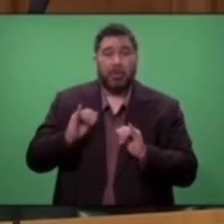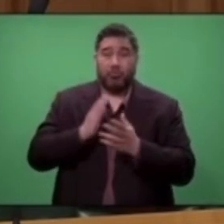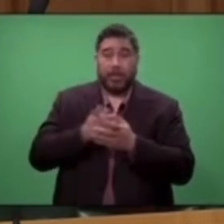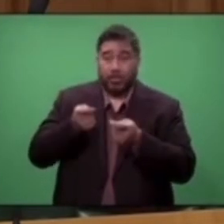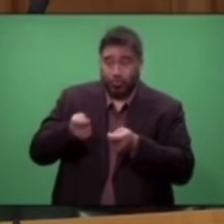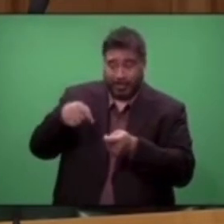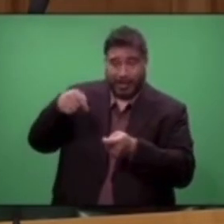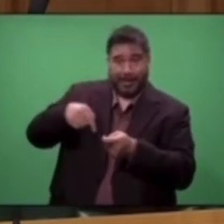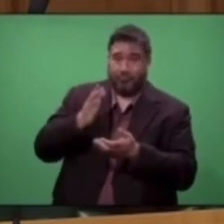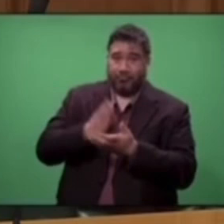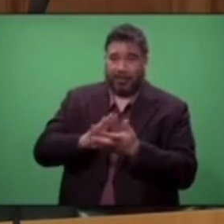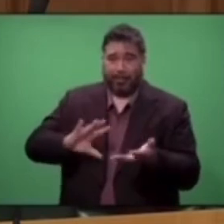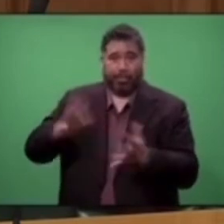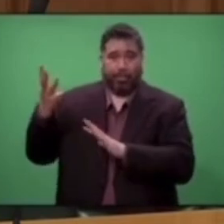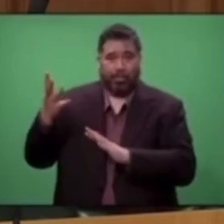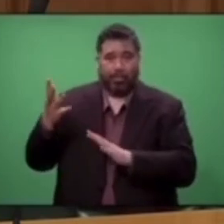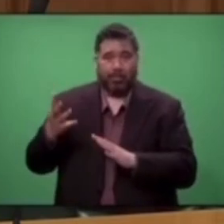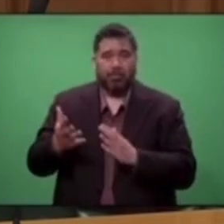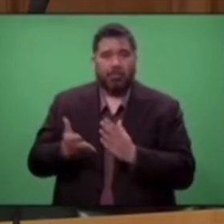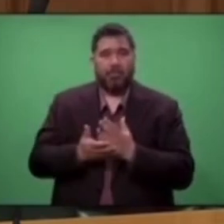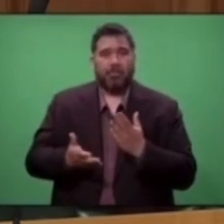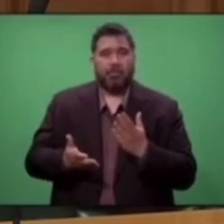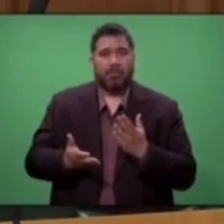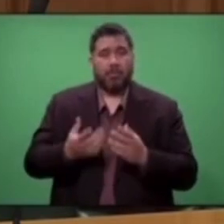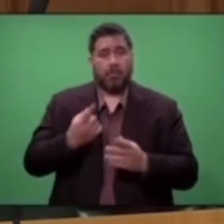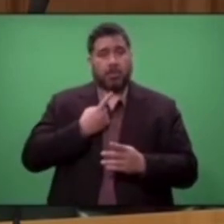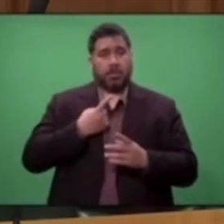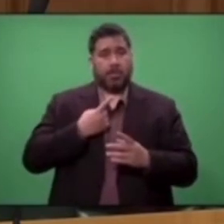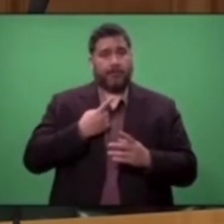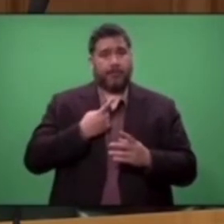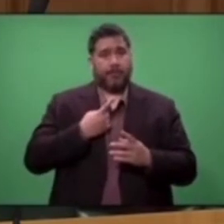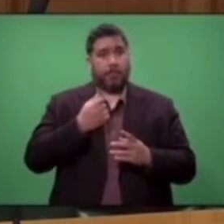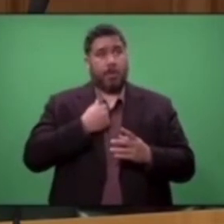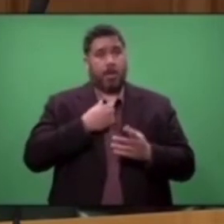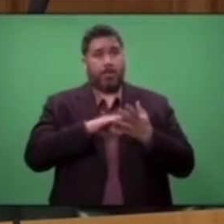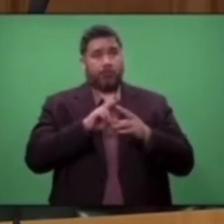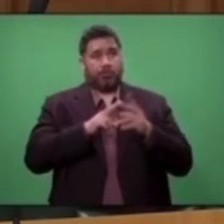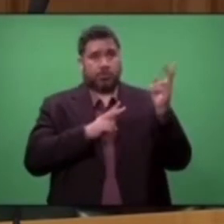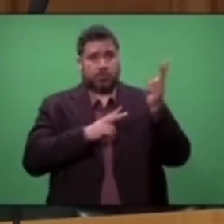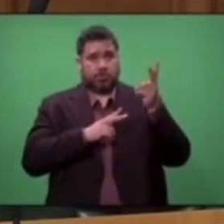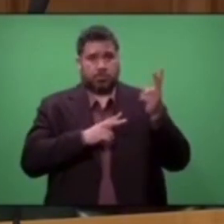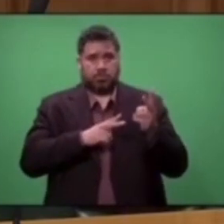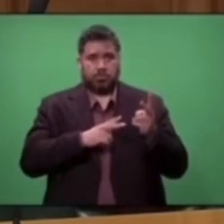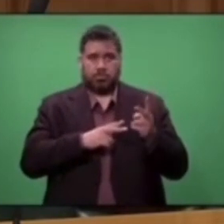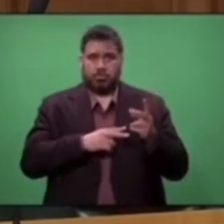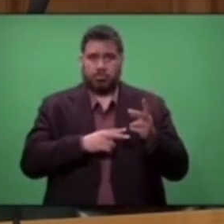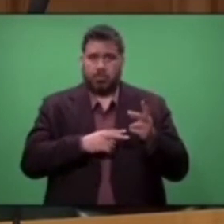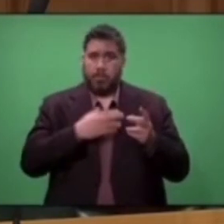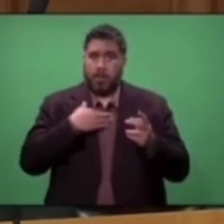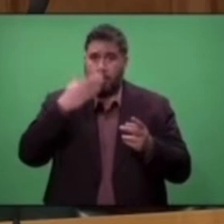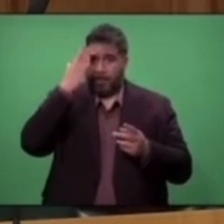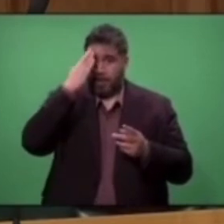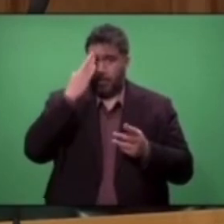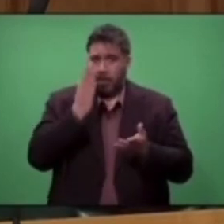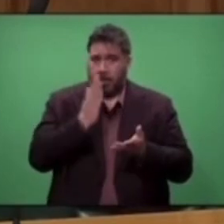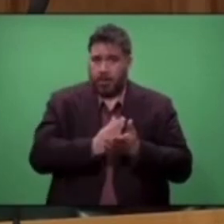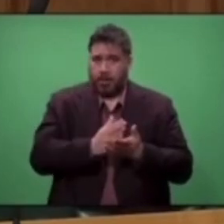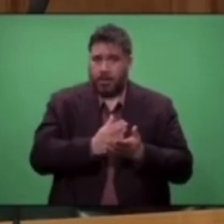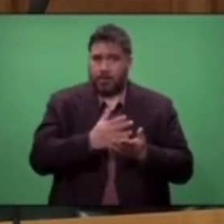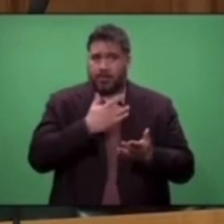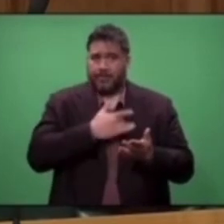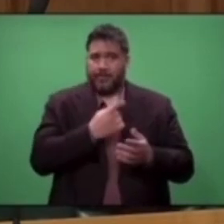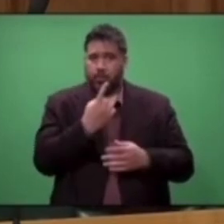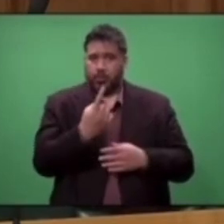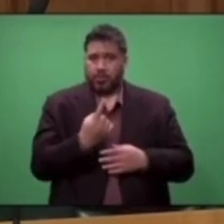mistreatment. I am the daughter of a survivor. My mother